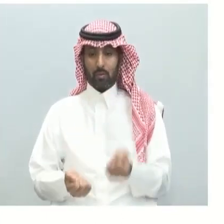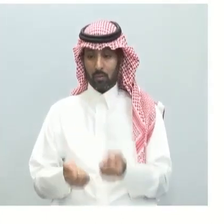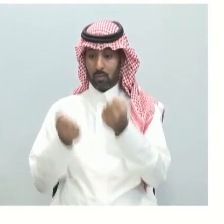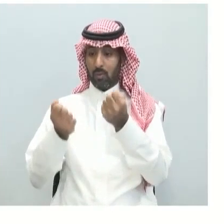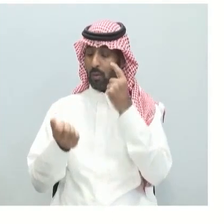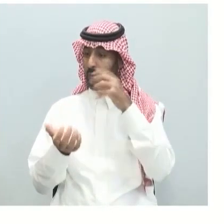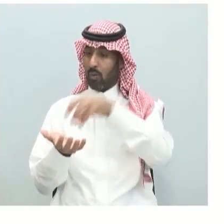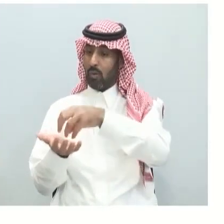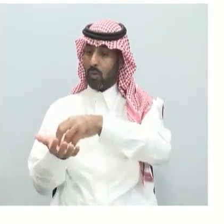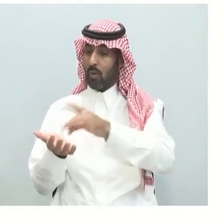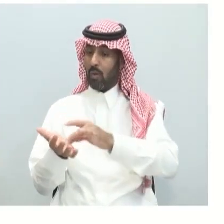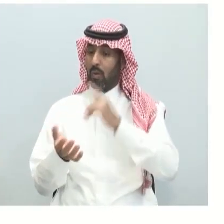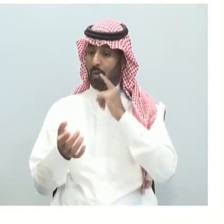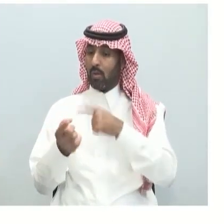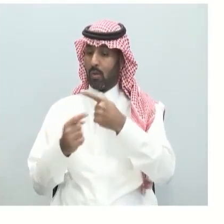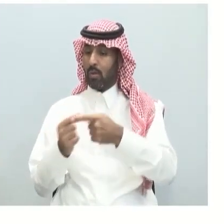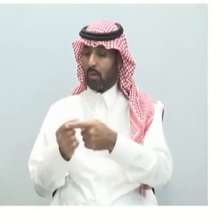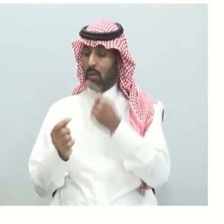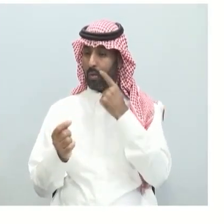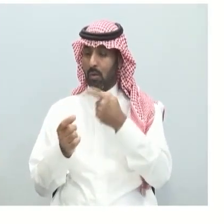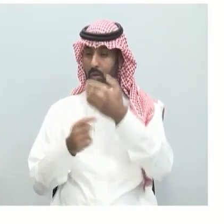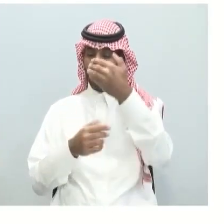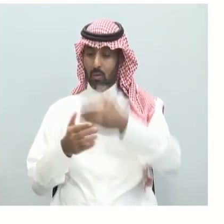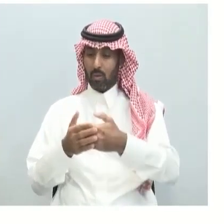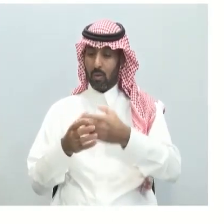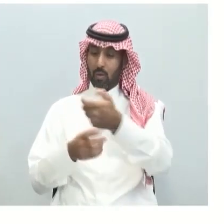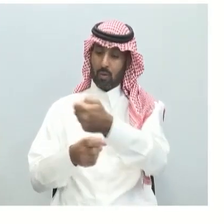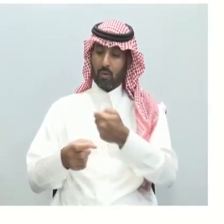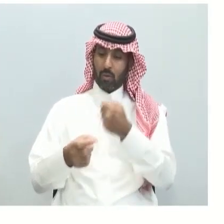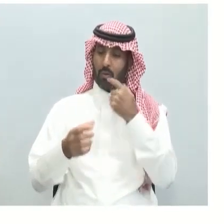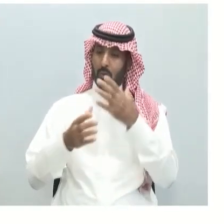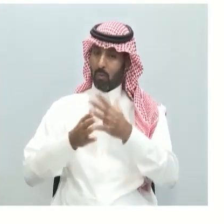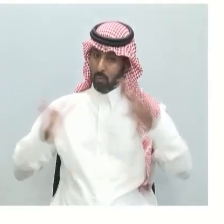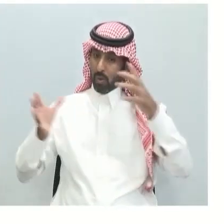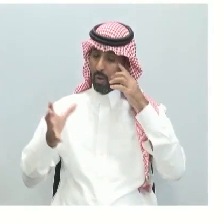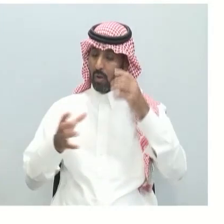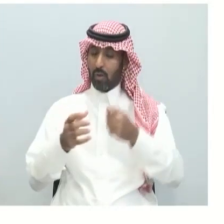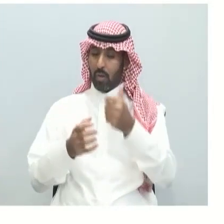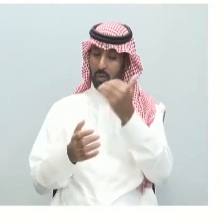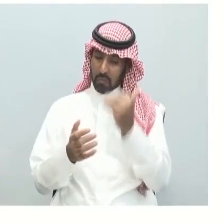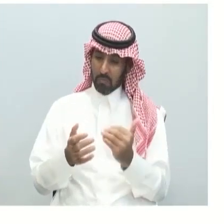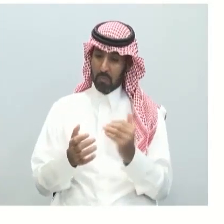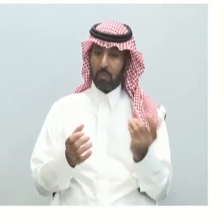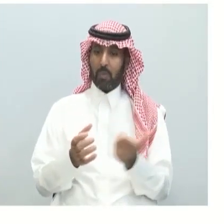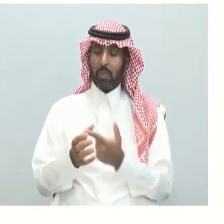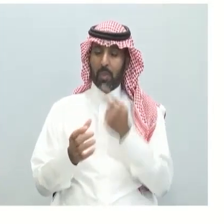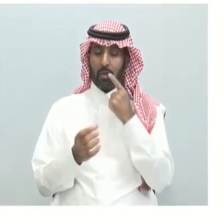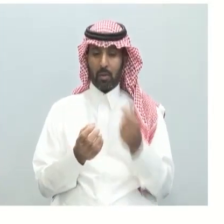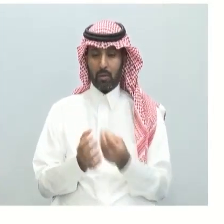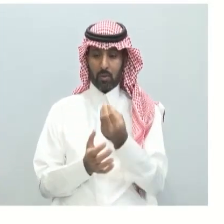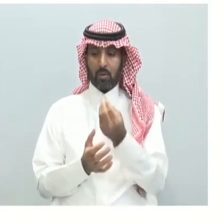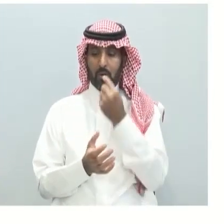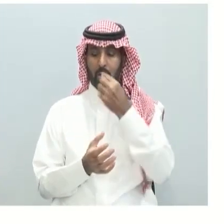central market that sold goods by weight out of large canisters or burlap bags. Rice, beans, flour,